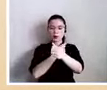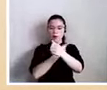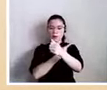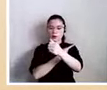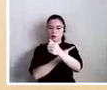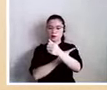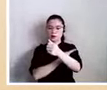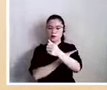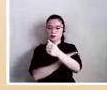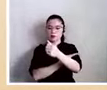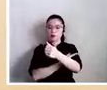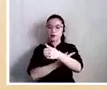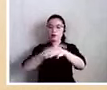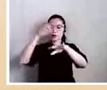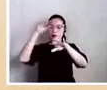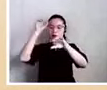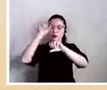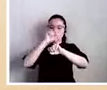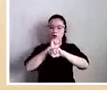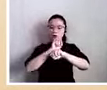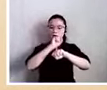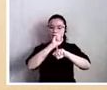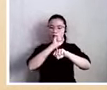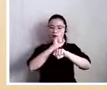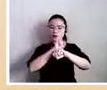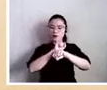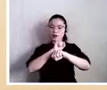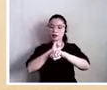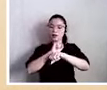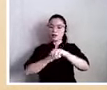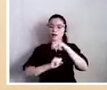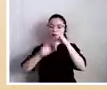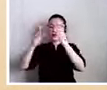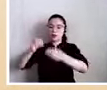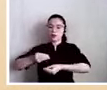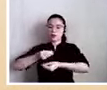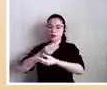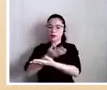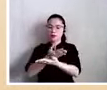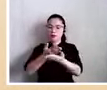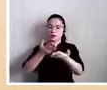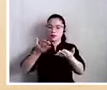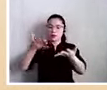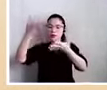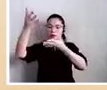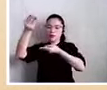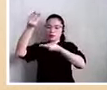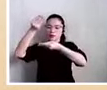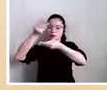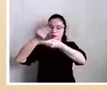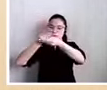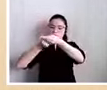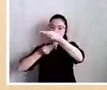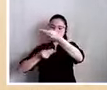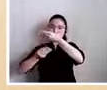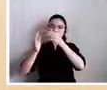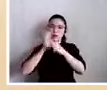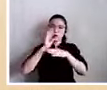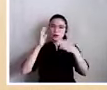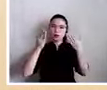His works, giving them the inheritance of